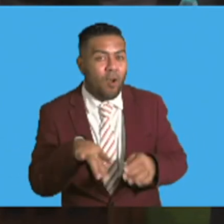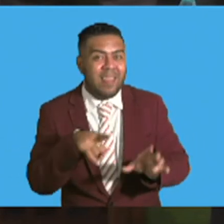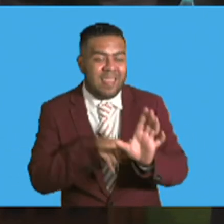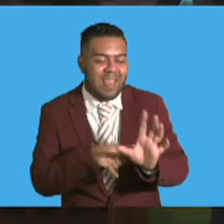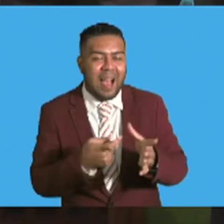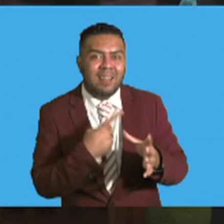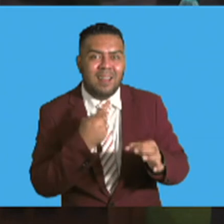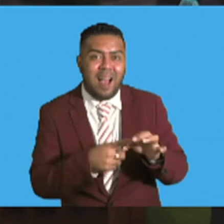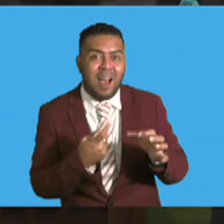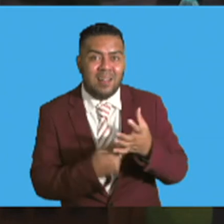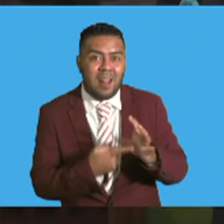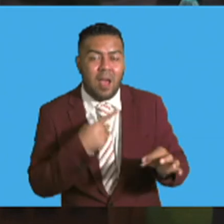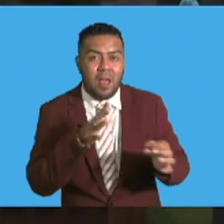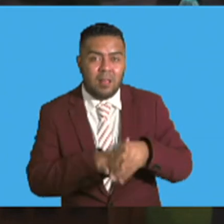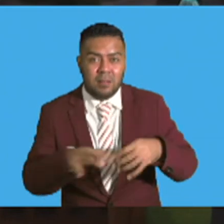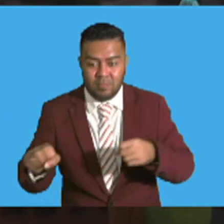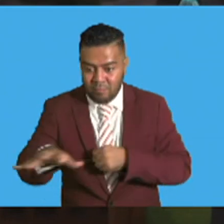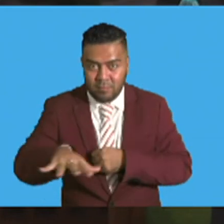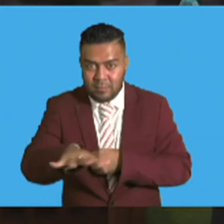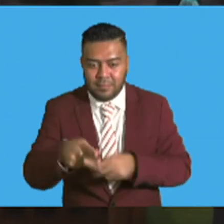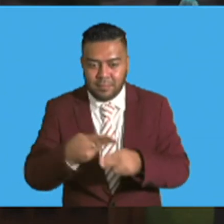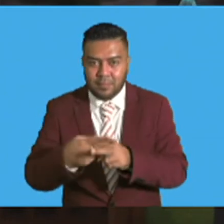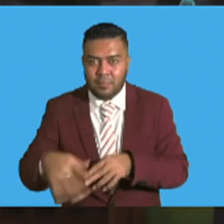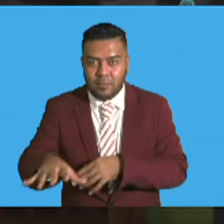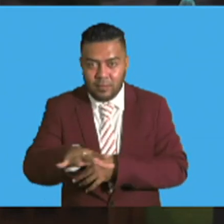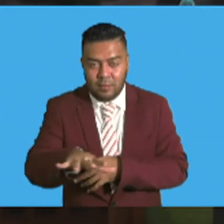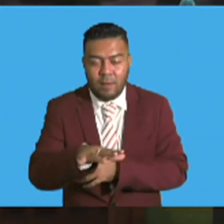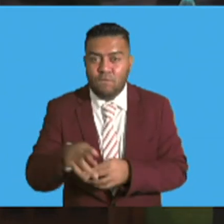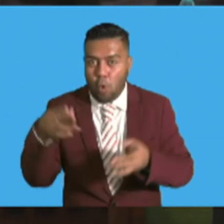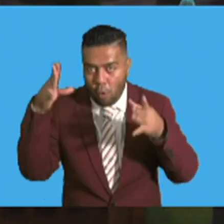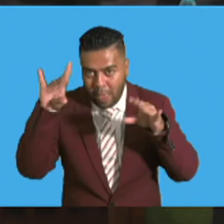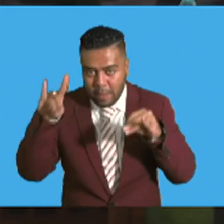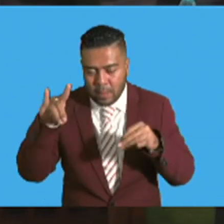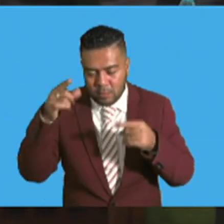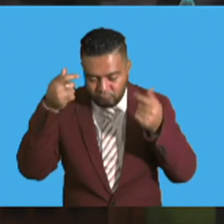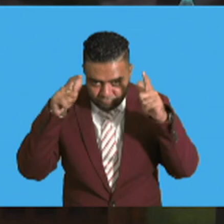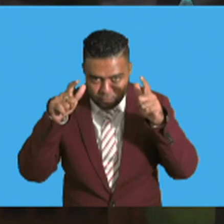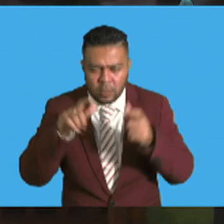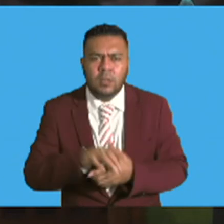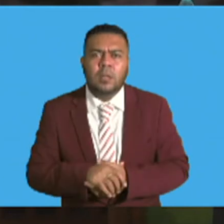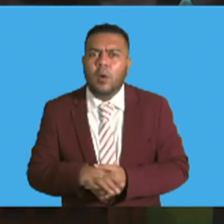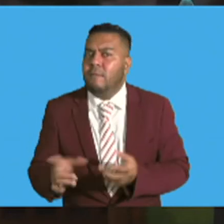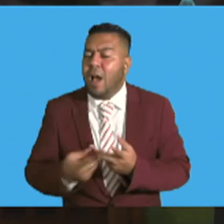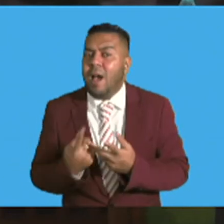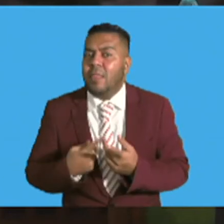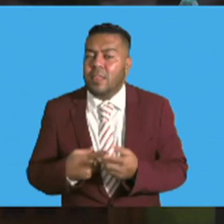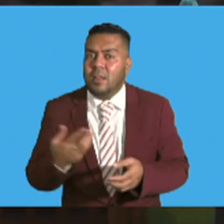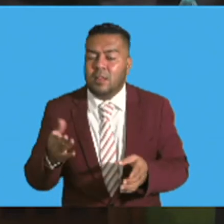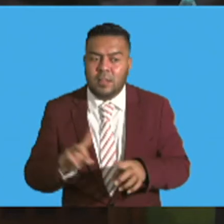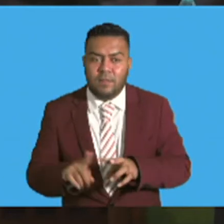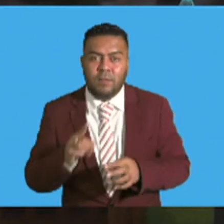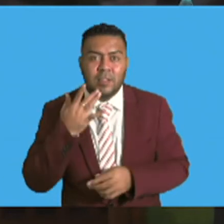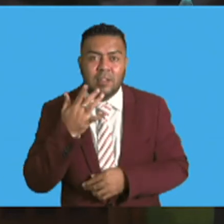station. So the speaker said, we also have introduced other forms of pasture which are high protein